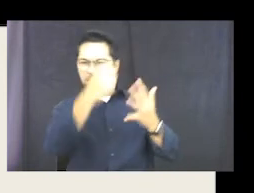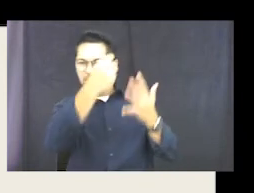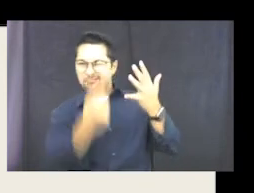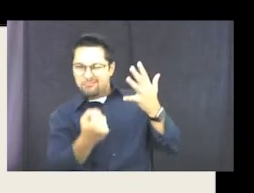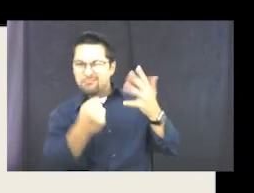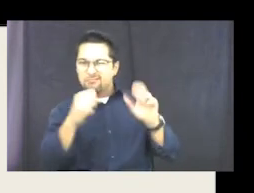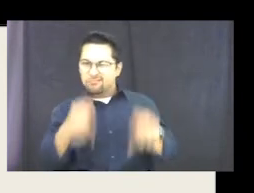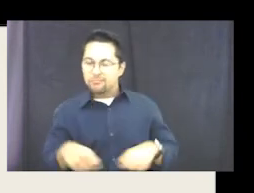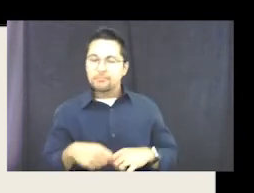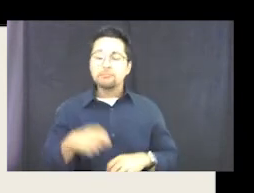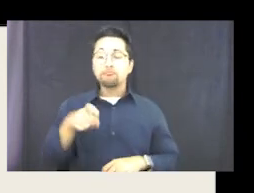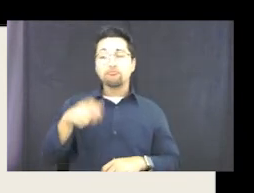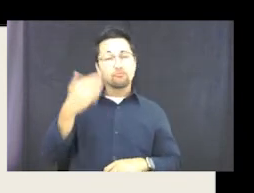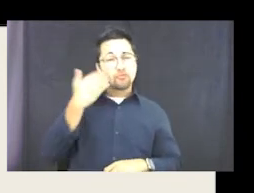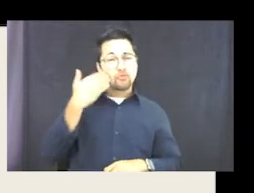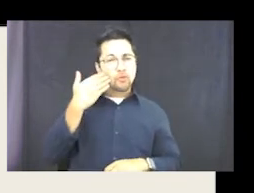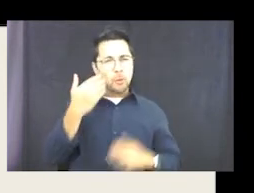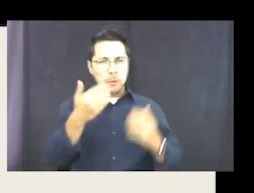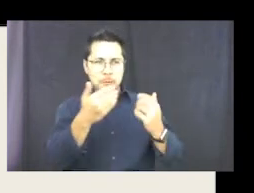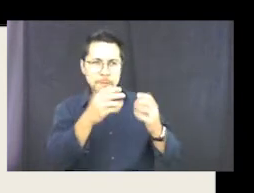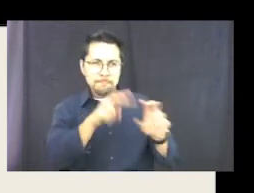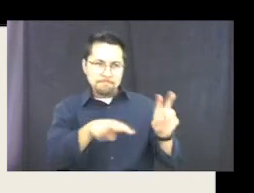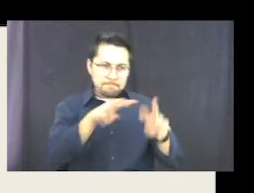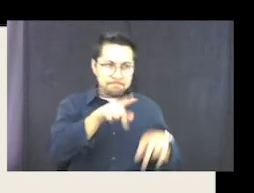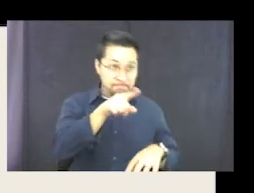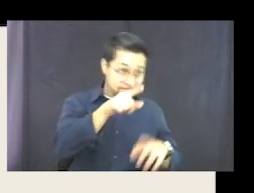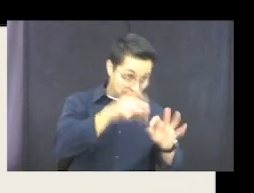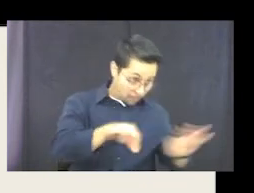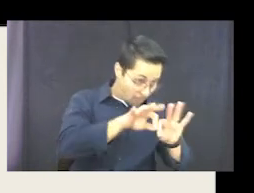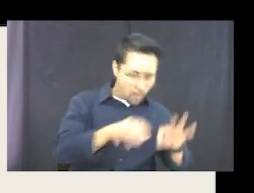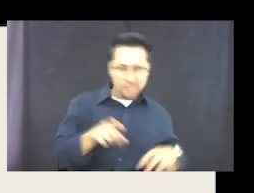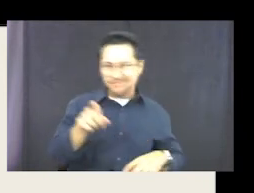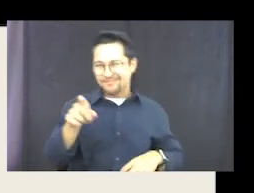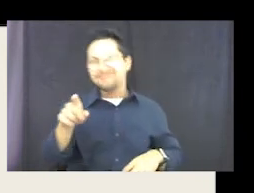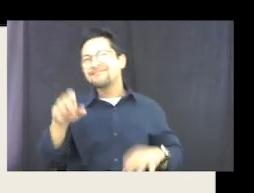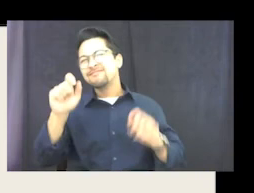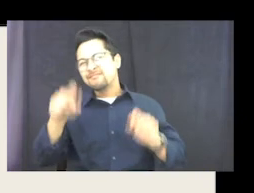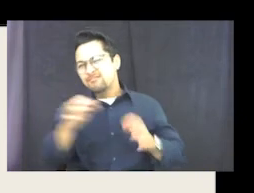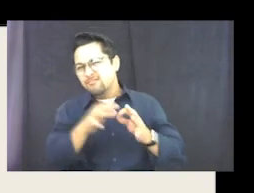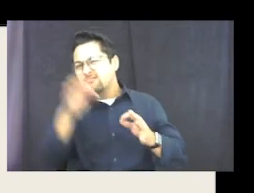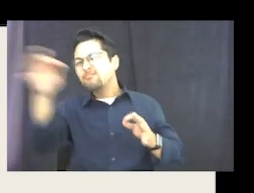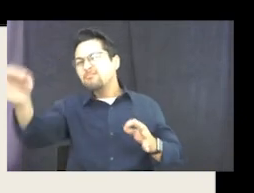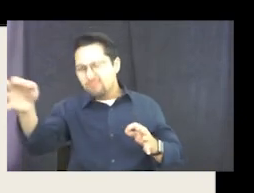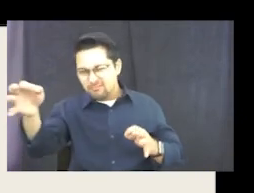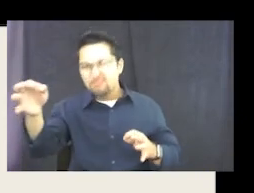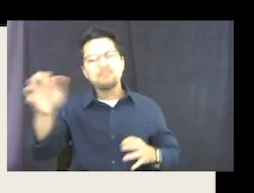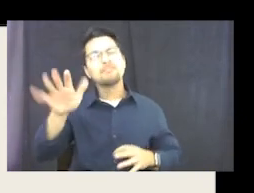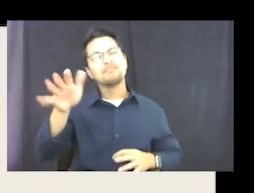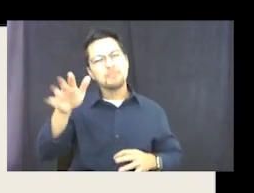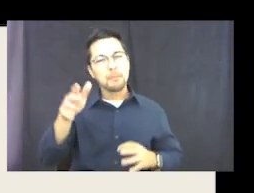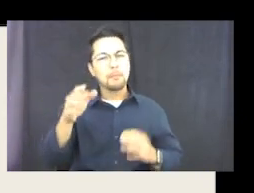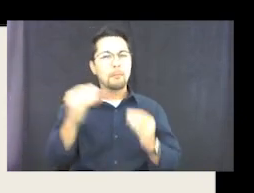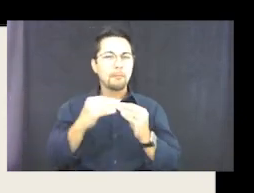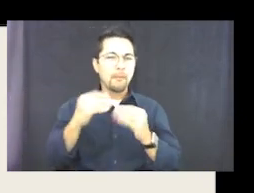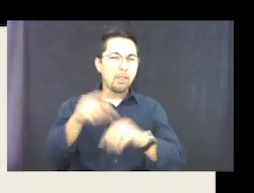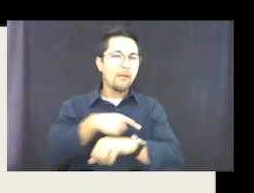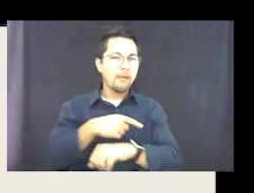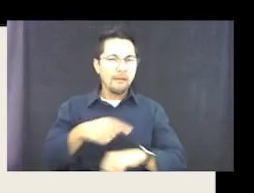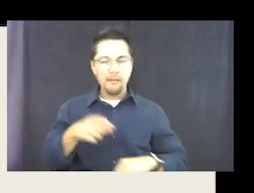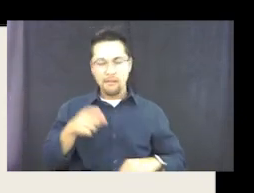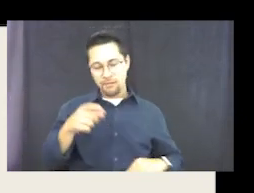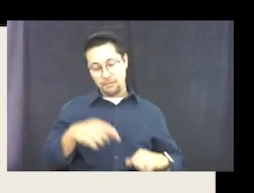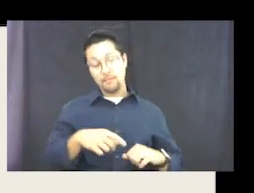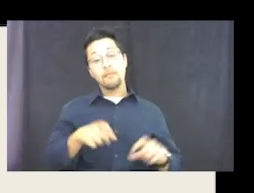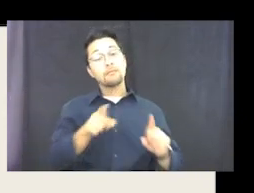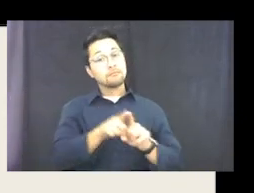should be able to differentiate between things that are important and things that might still need to get done, but that can wait a little bit longer. You will